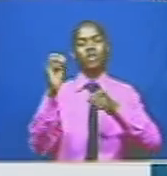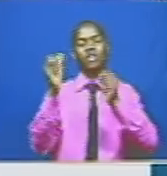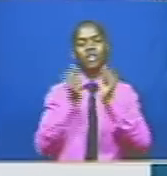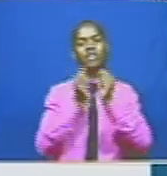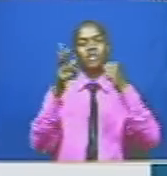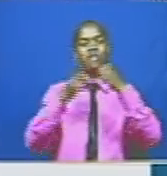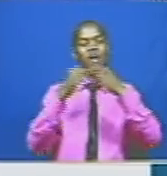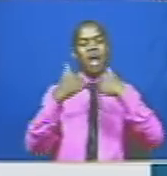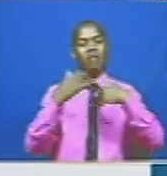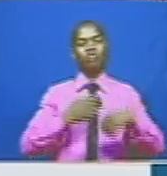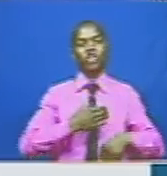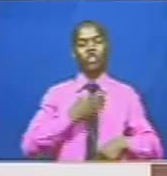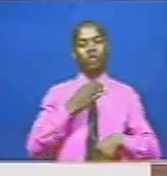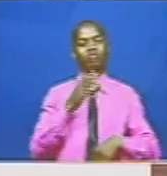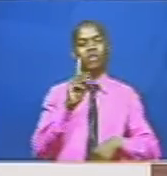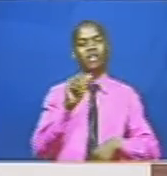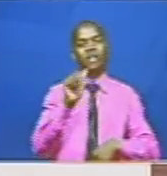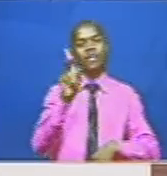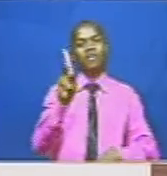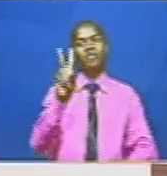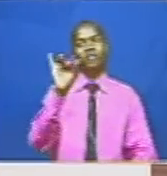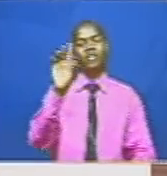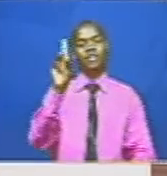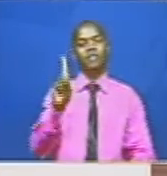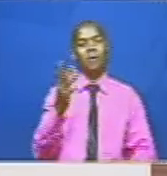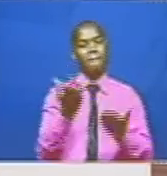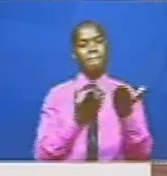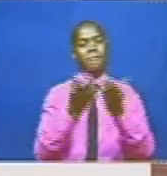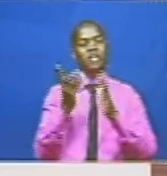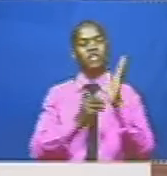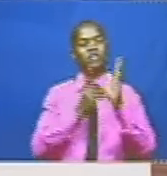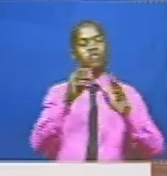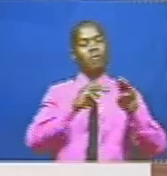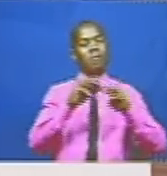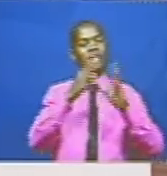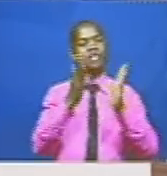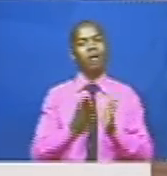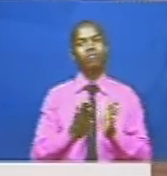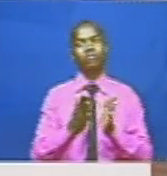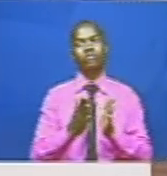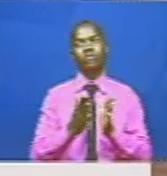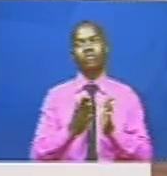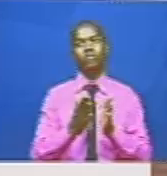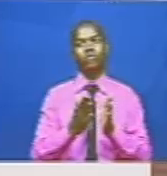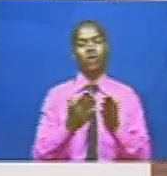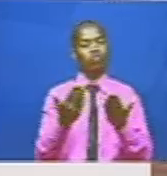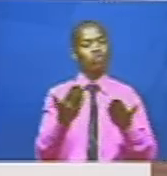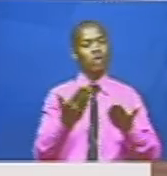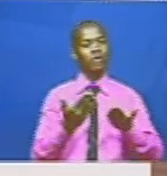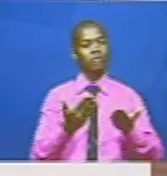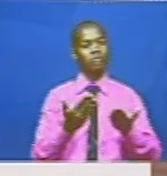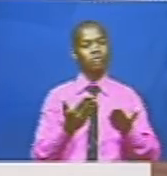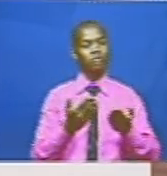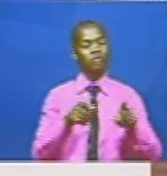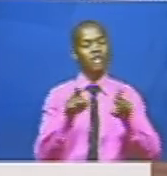joined by David Iteyo. He is the Business Development Manager at Crowned Eagle Safaris. Welcome, Mr. Iteyo. Thank you. And